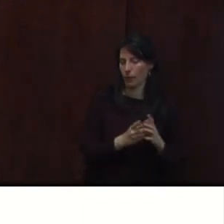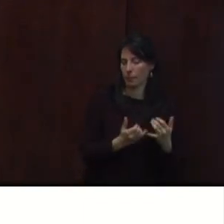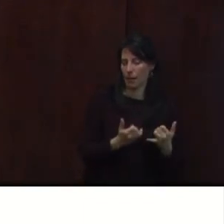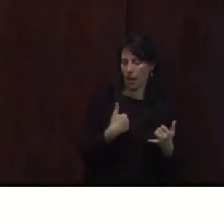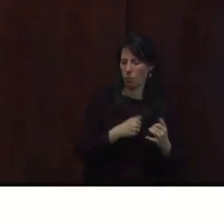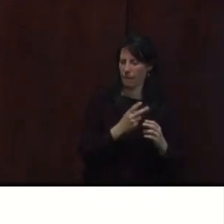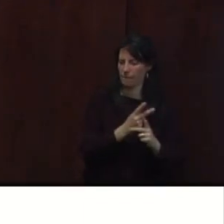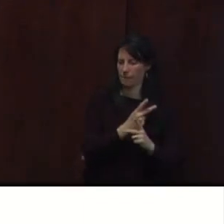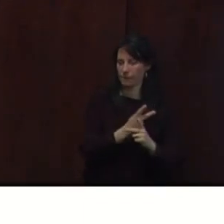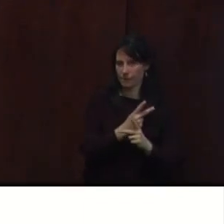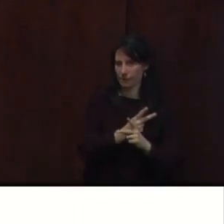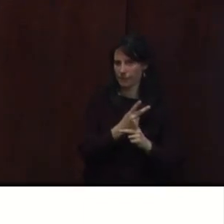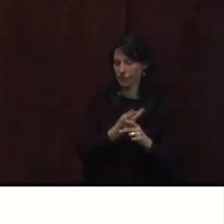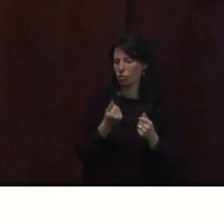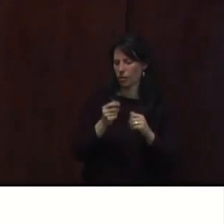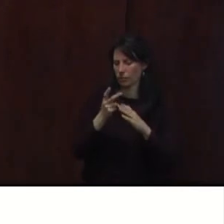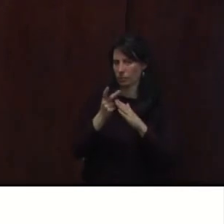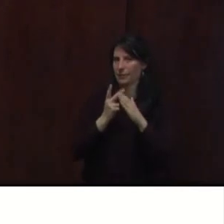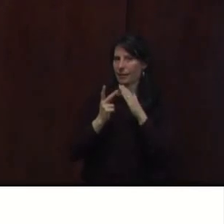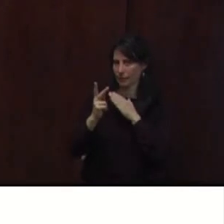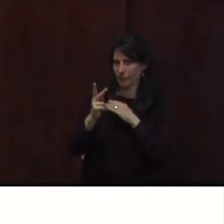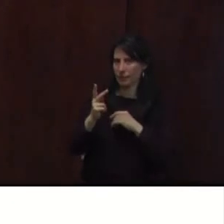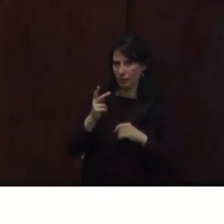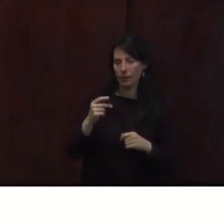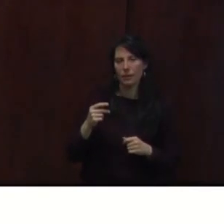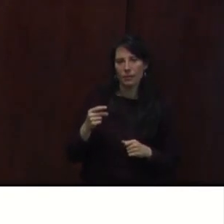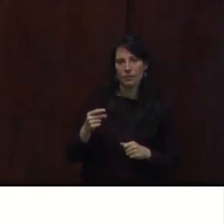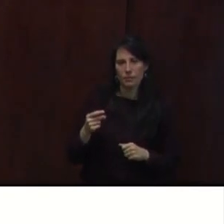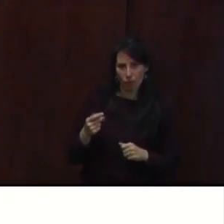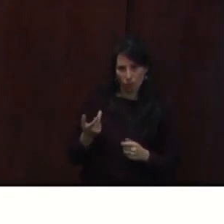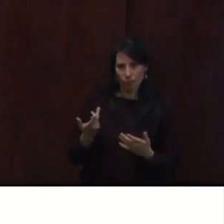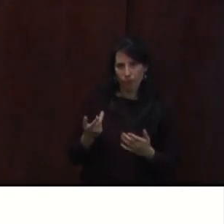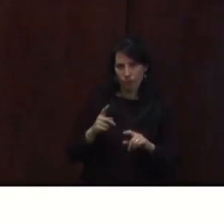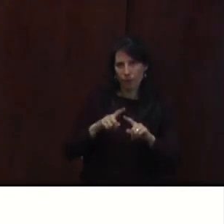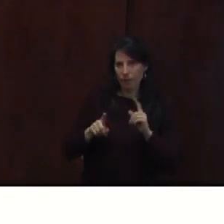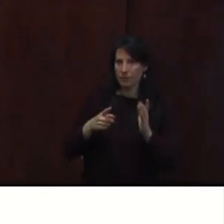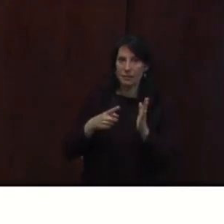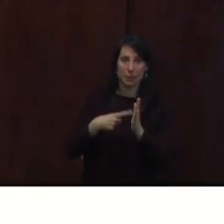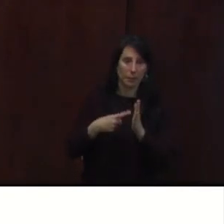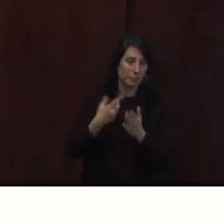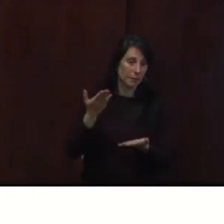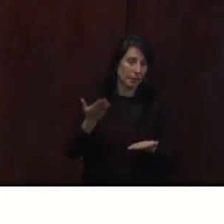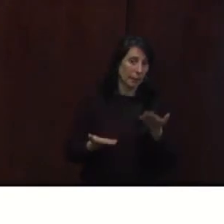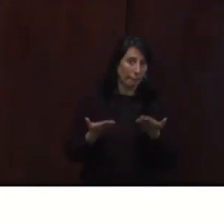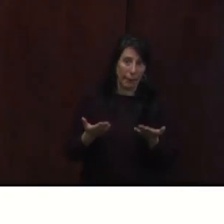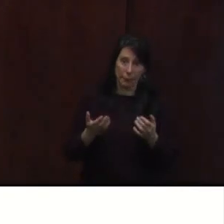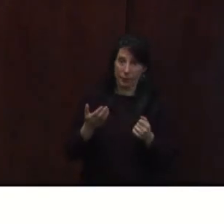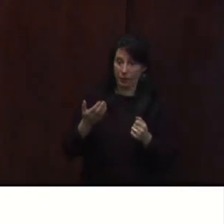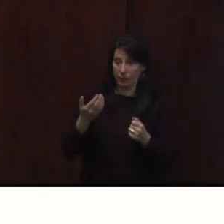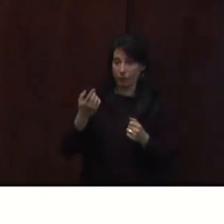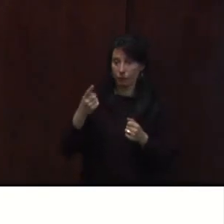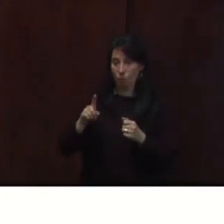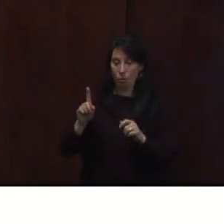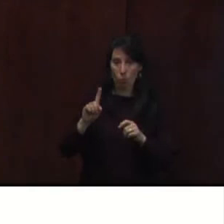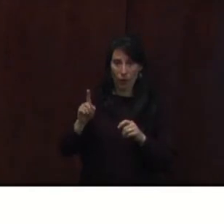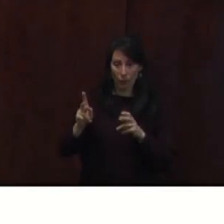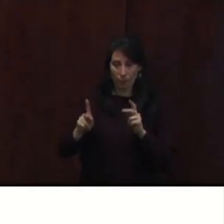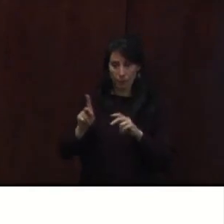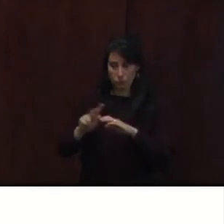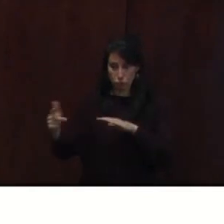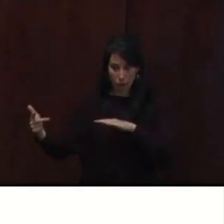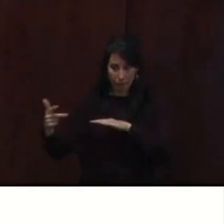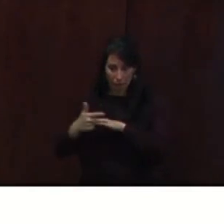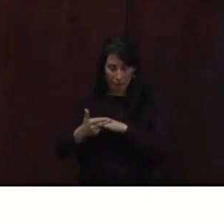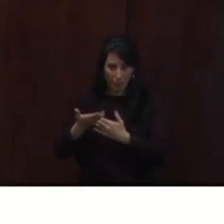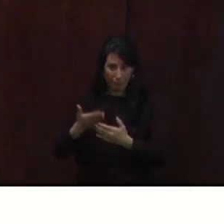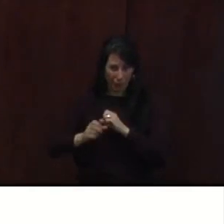see, fortunately this time, that we're more efficient than we thought on paper. But, with vehicle-based, it may be less efficient than we're planning, but we won't really know until we get those in